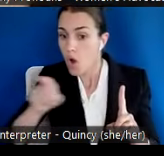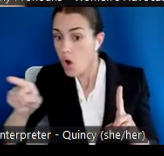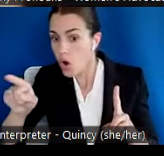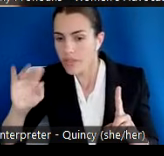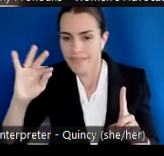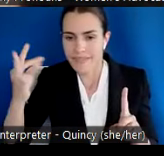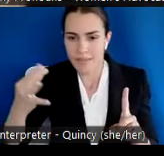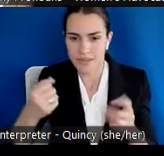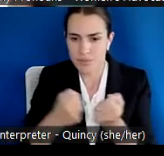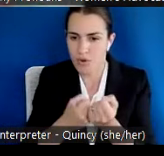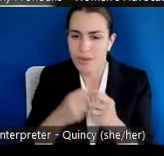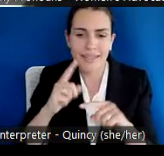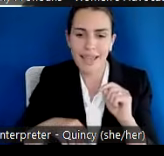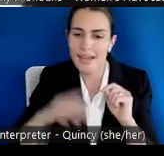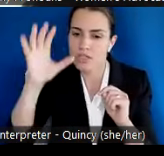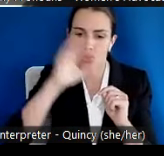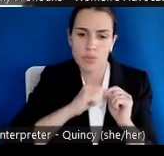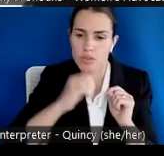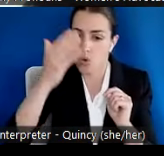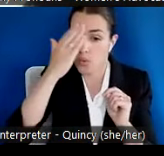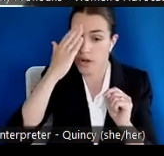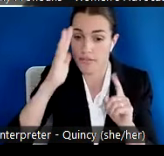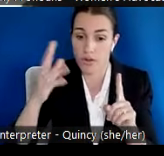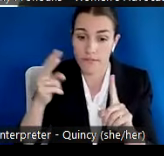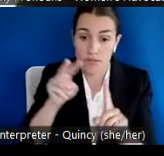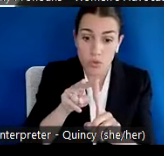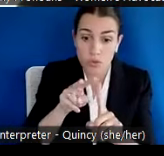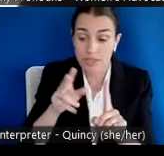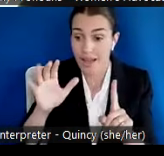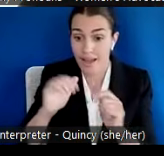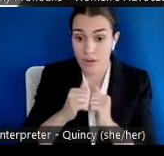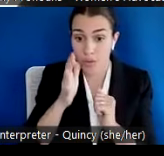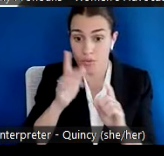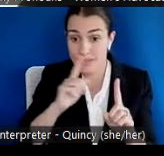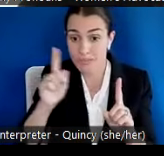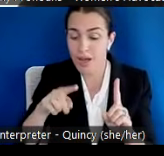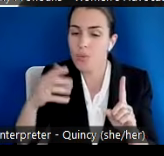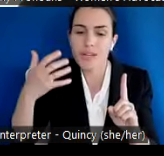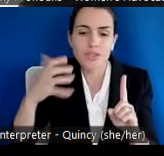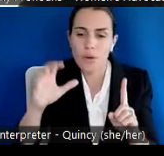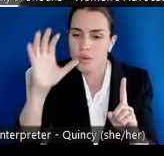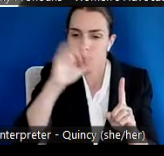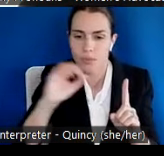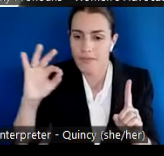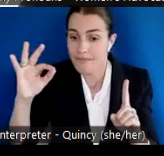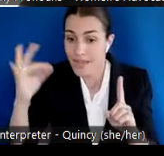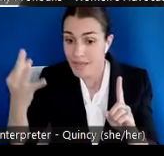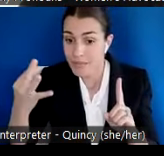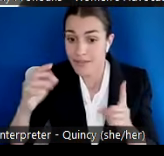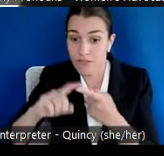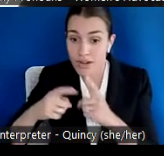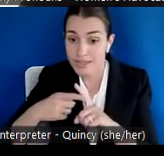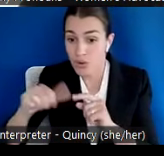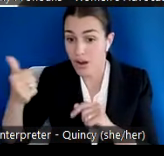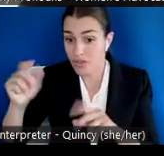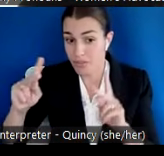supportive, aware of the abuse, or how they would respond to knowing that information, we don't want to assume that family, friends, or other people in the